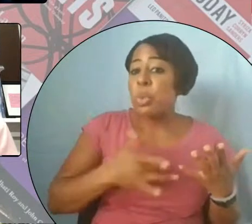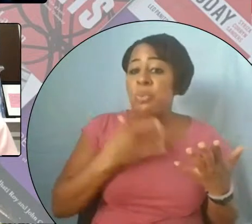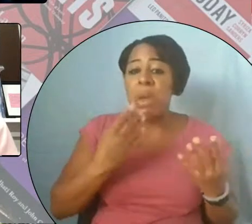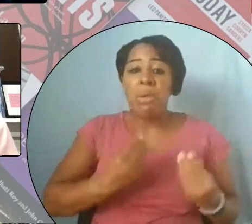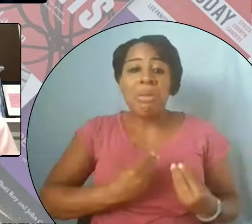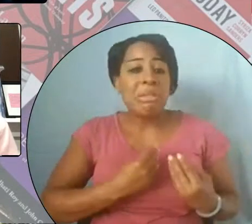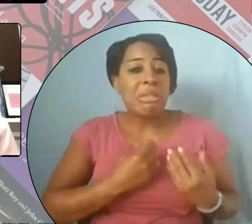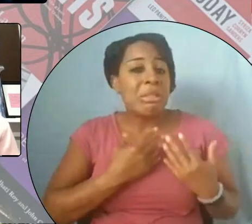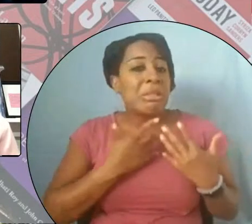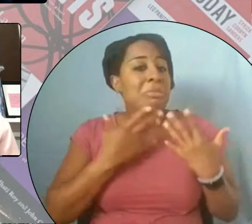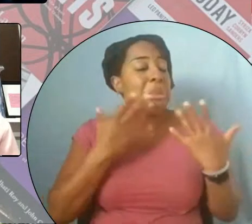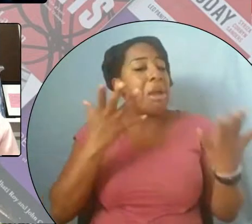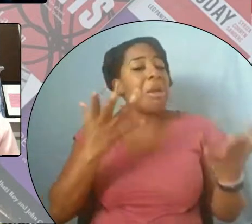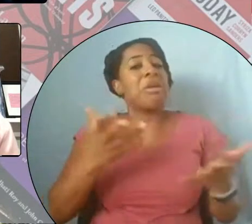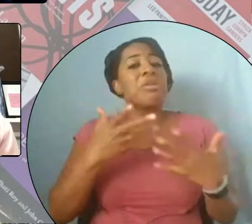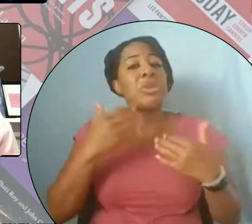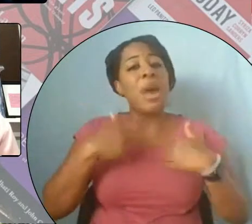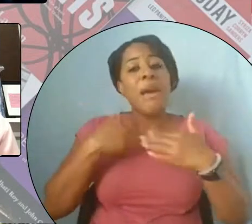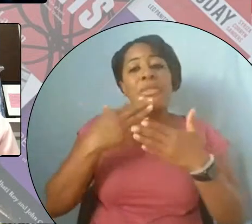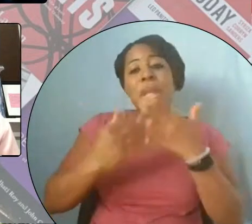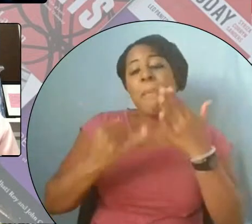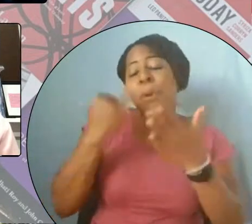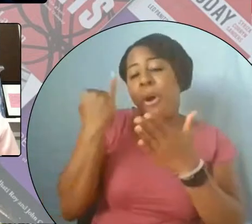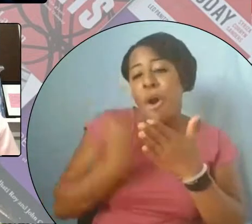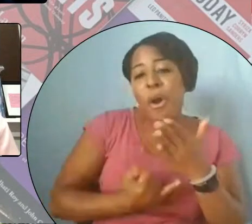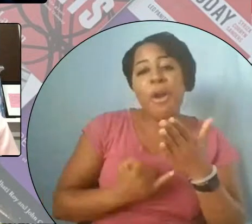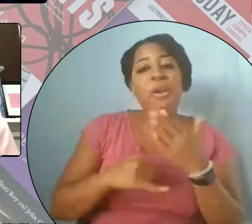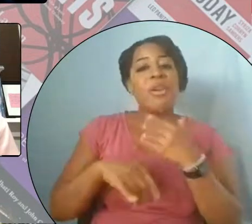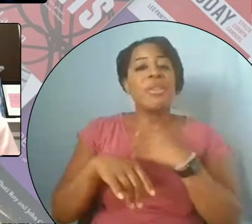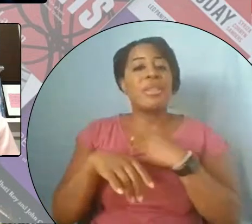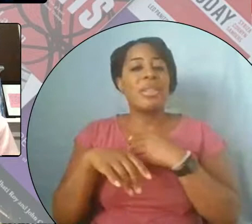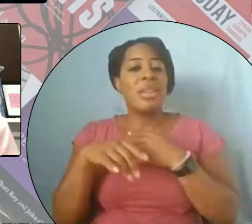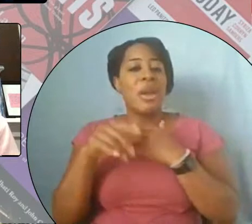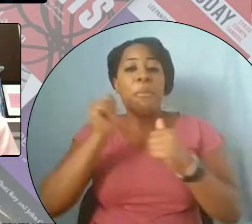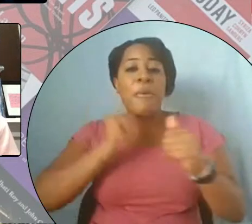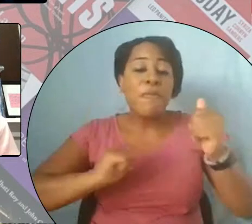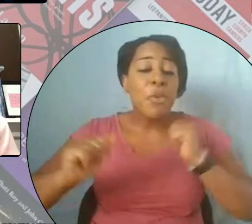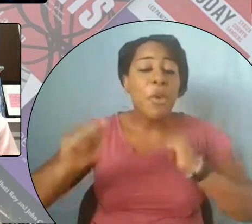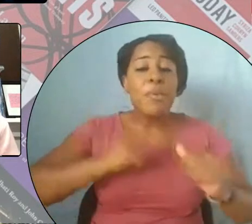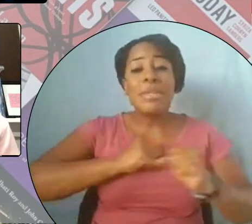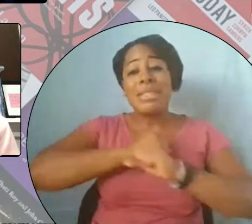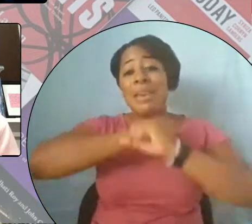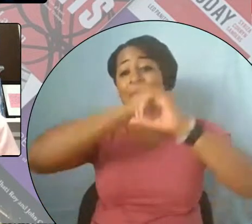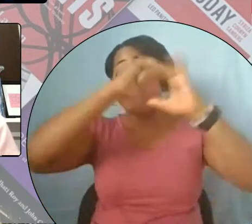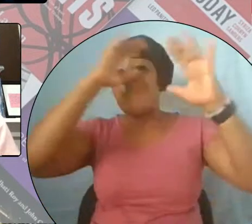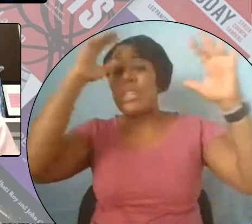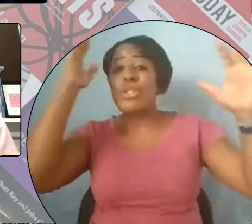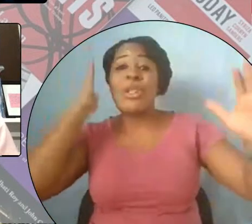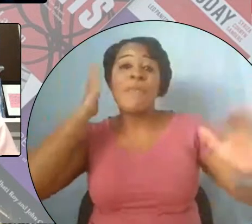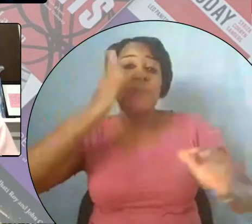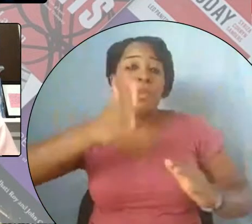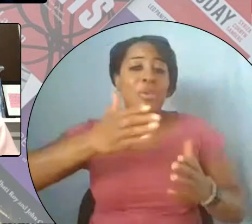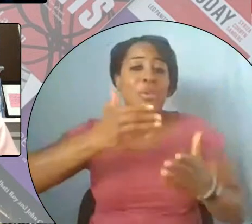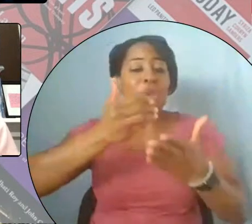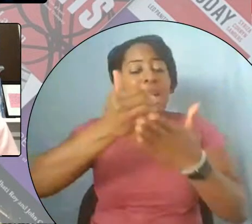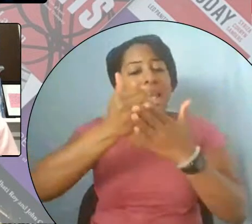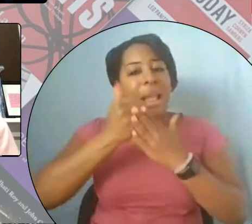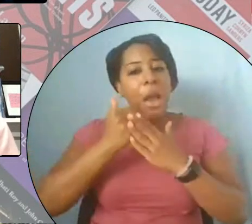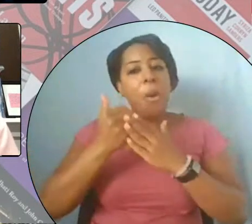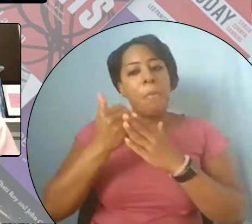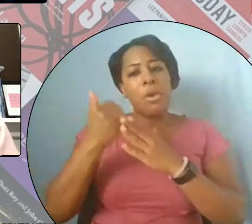us off with your art, with your performance, with your vision of the future, and help remind us how we can continue to